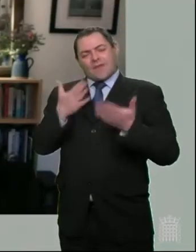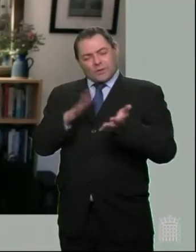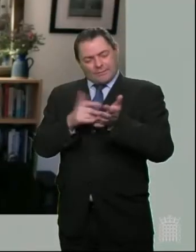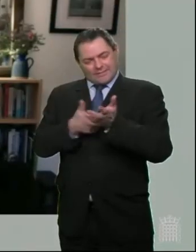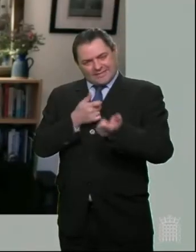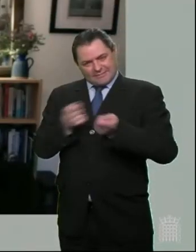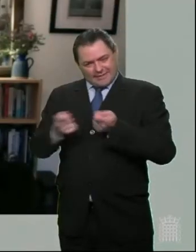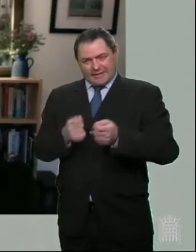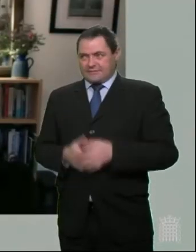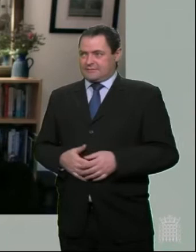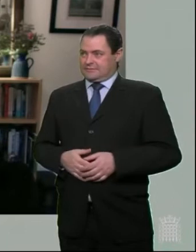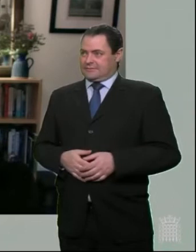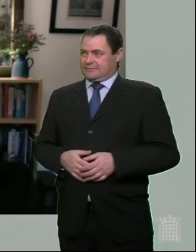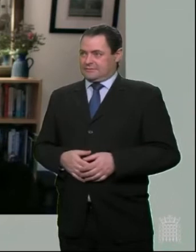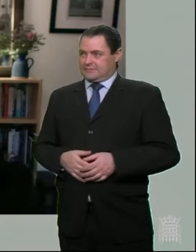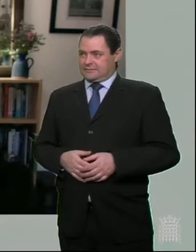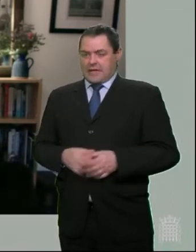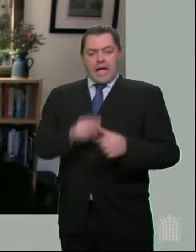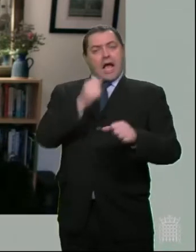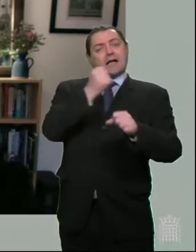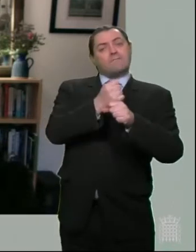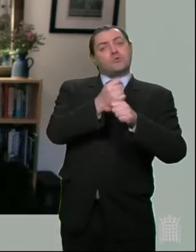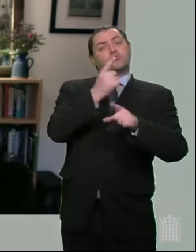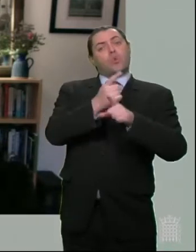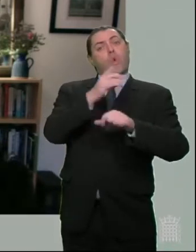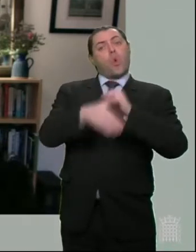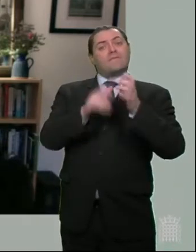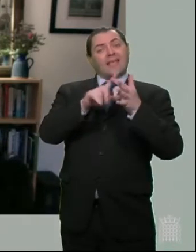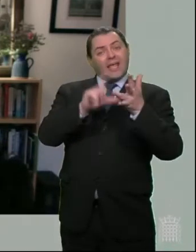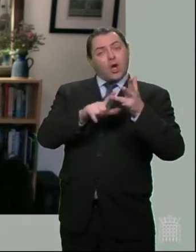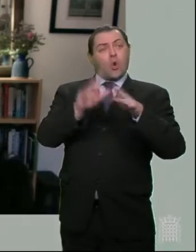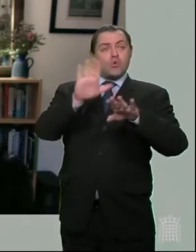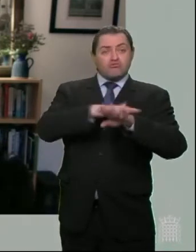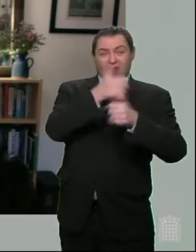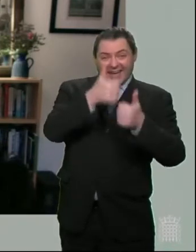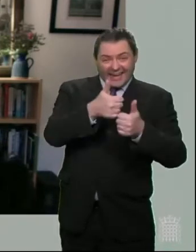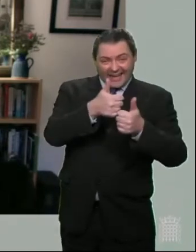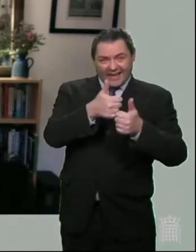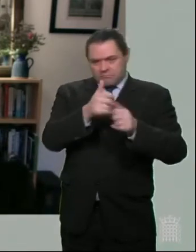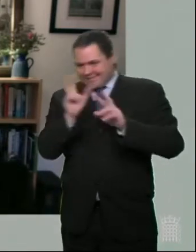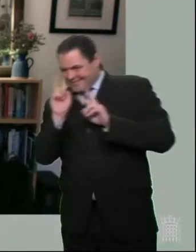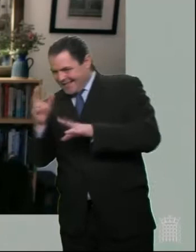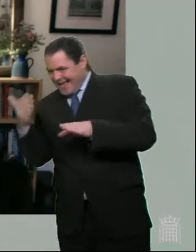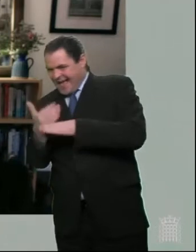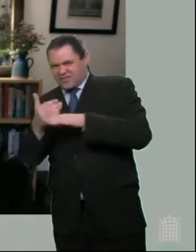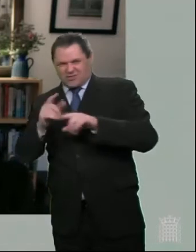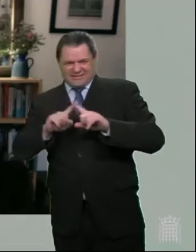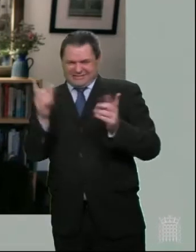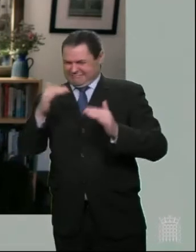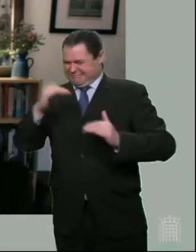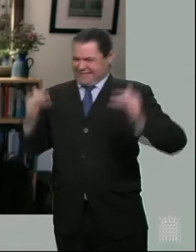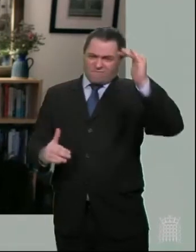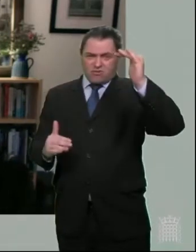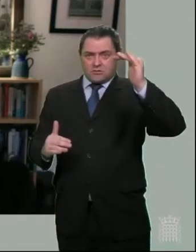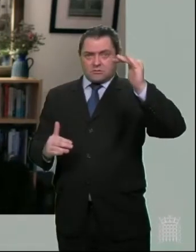a yawning gulf between the government's green rhetoric and its action. Hot on the heels of sanctioning the first deep coal mine